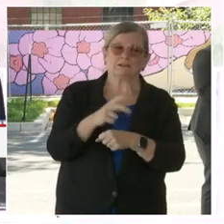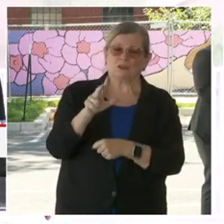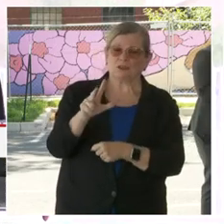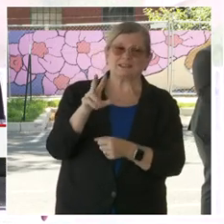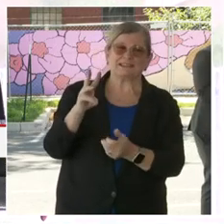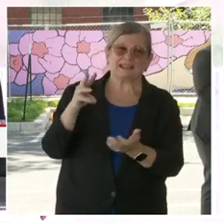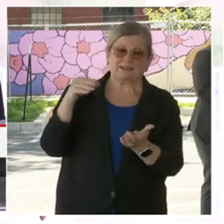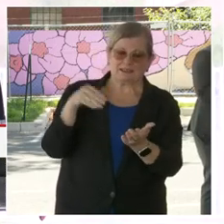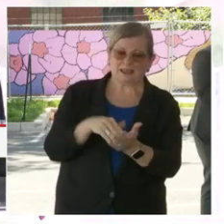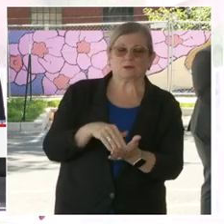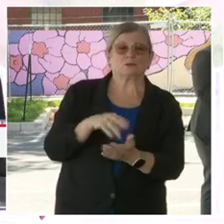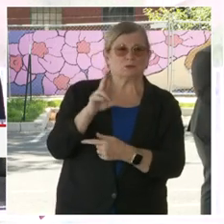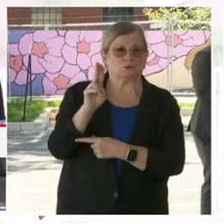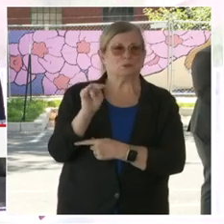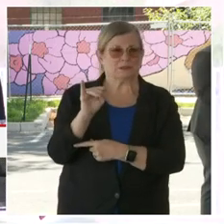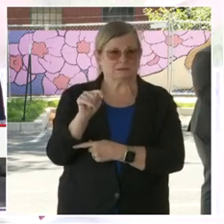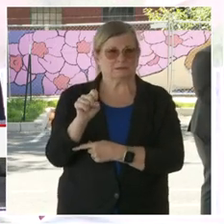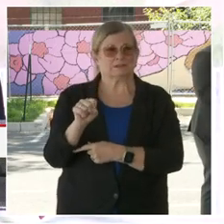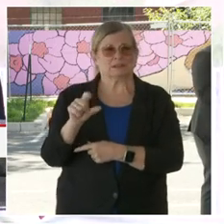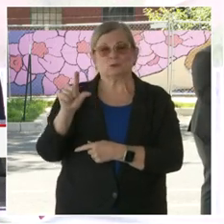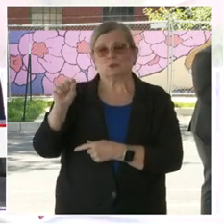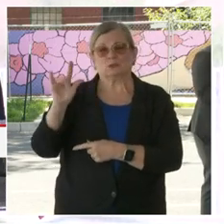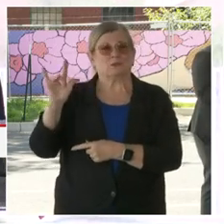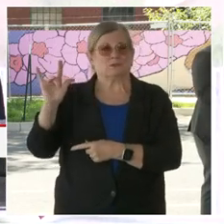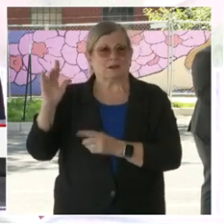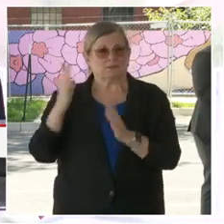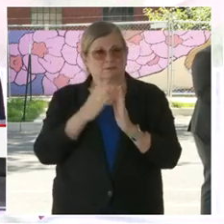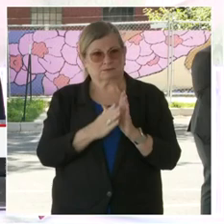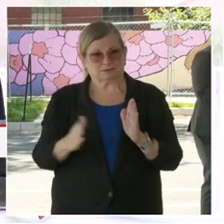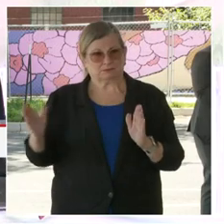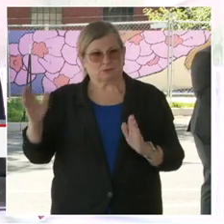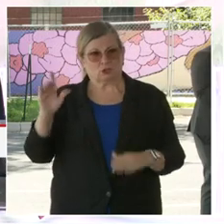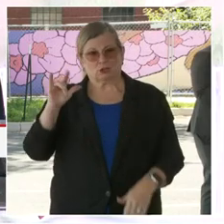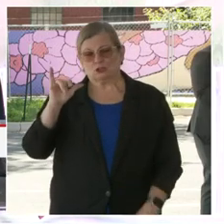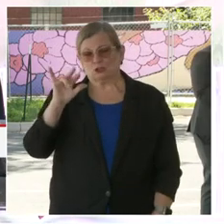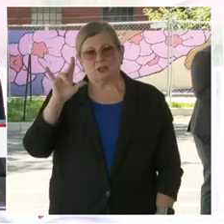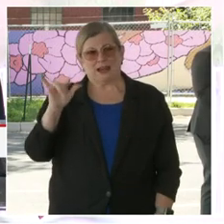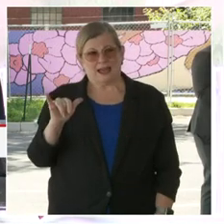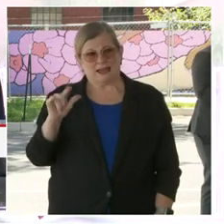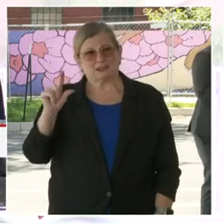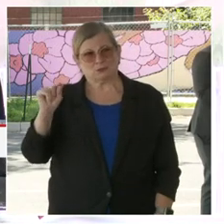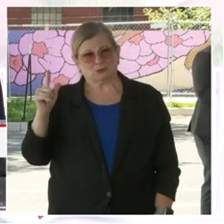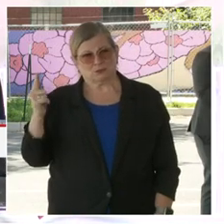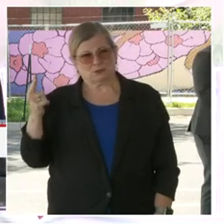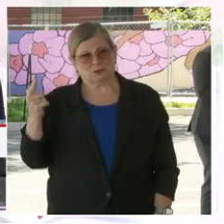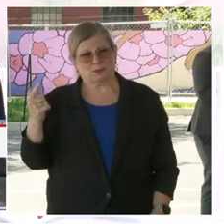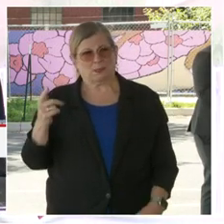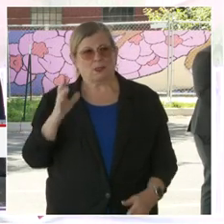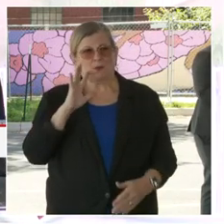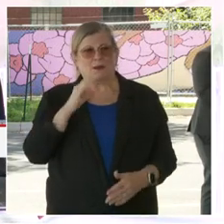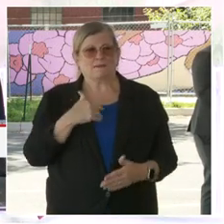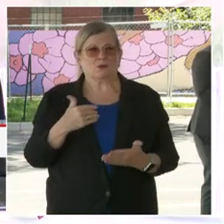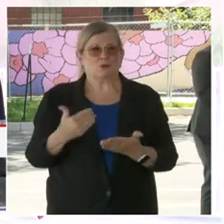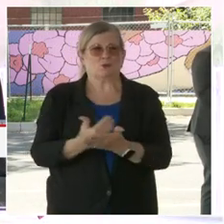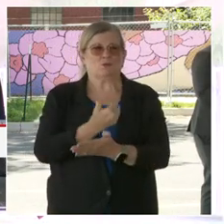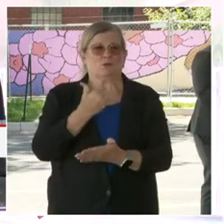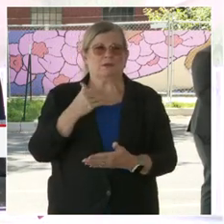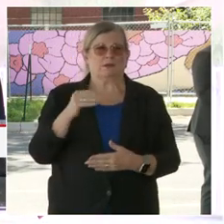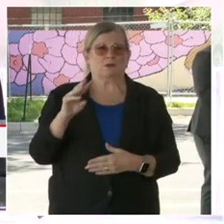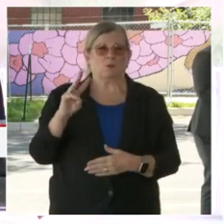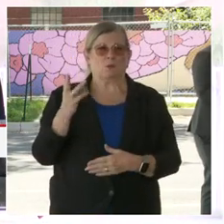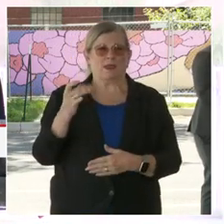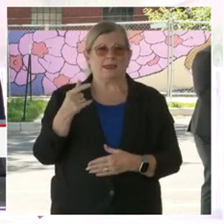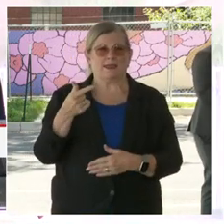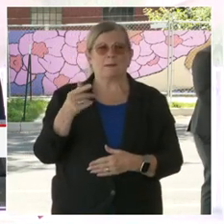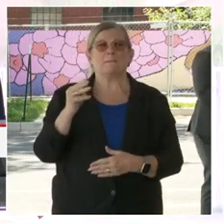In July 2021, we broke ground on the new Whitman Walker Health Facility and announced a new 20,000